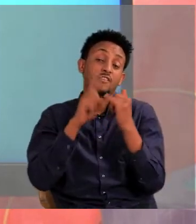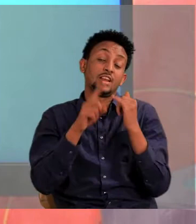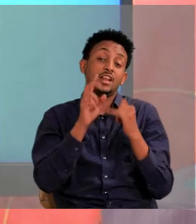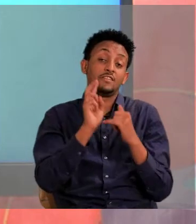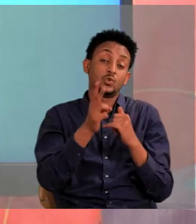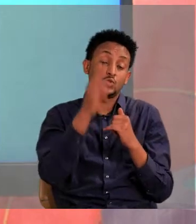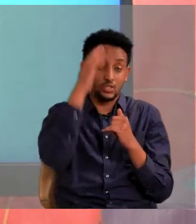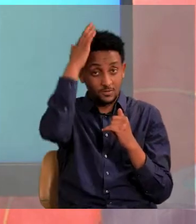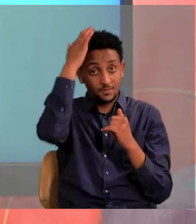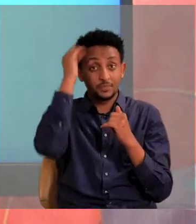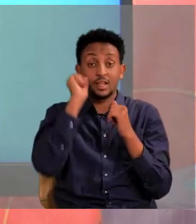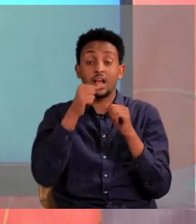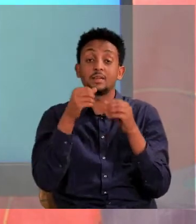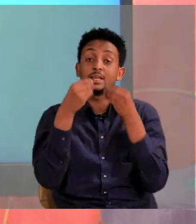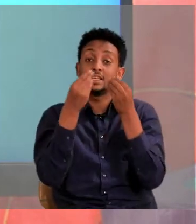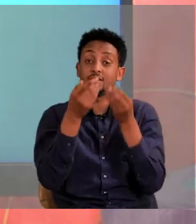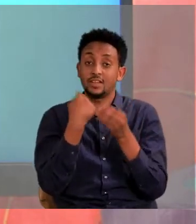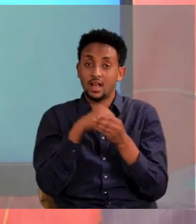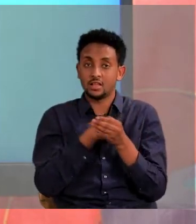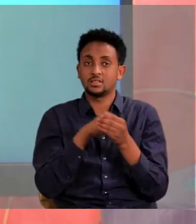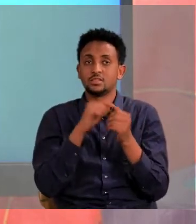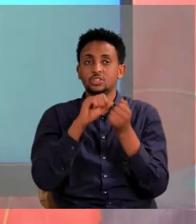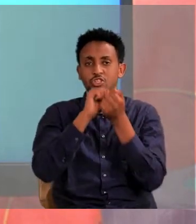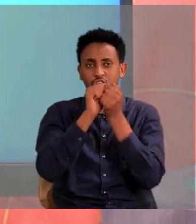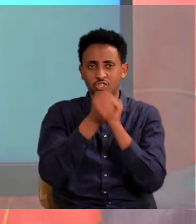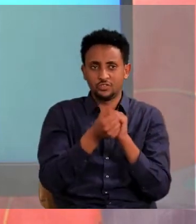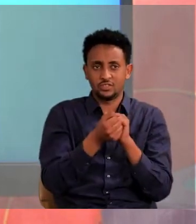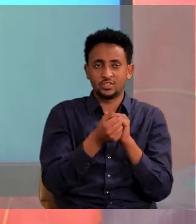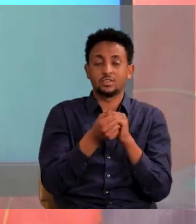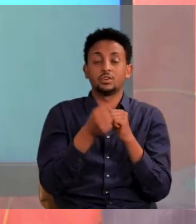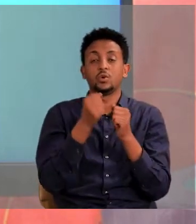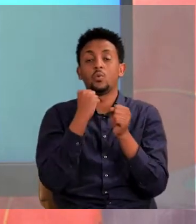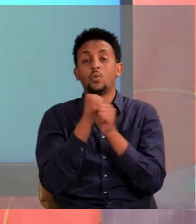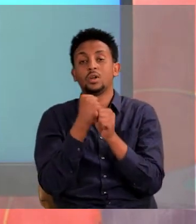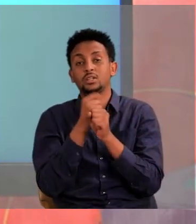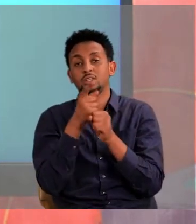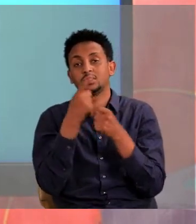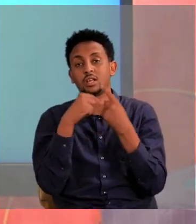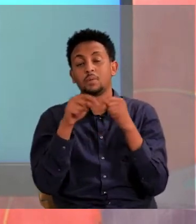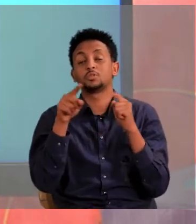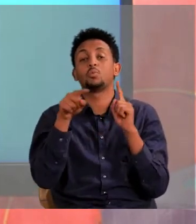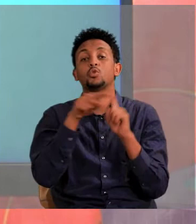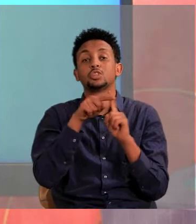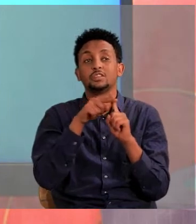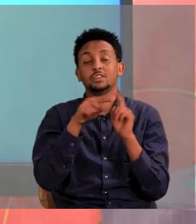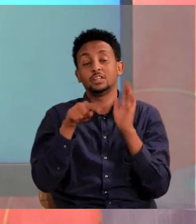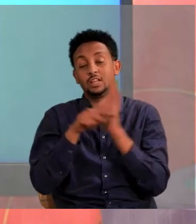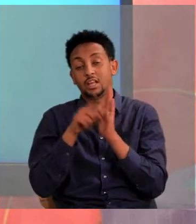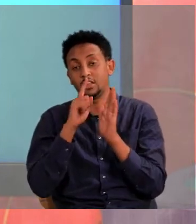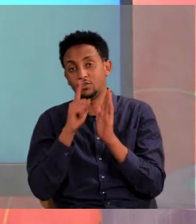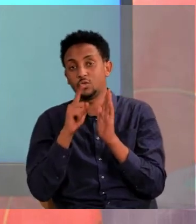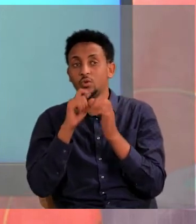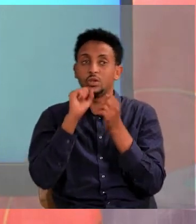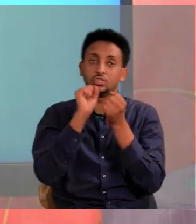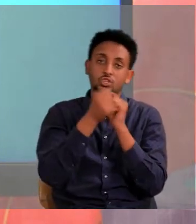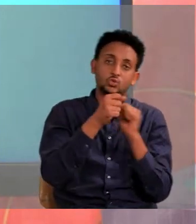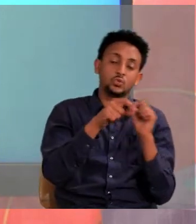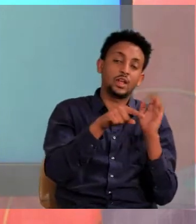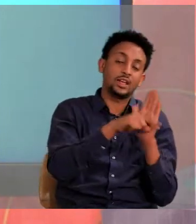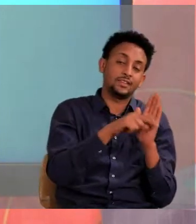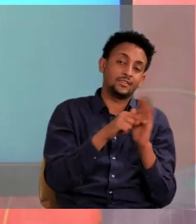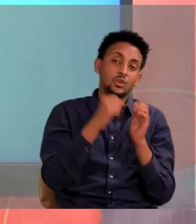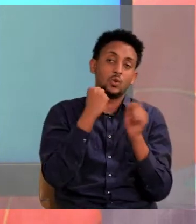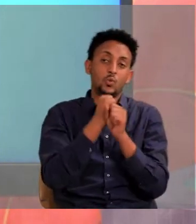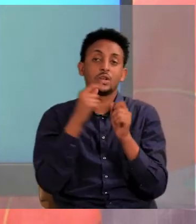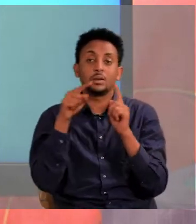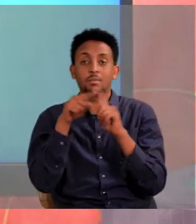velocity can be given as, when you shift this to work, it becomes positive. This is negative. When it comes here, positive.